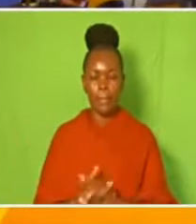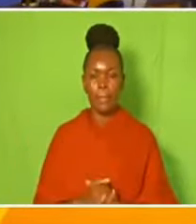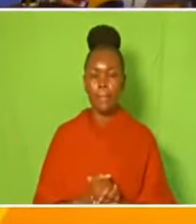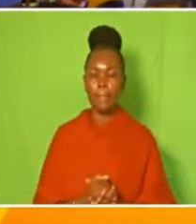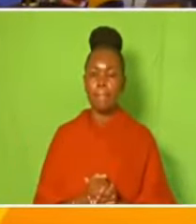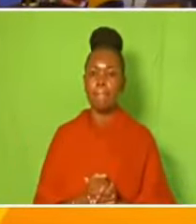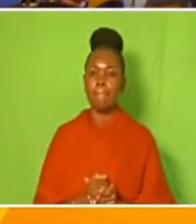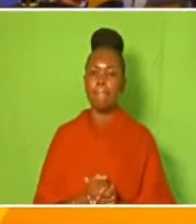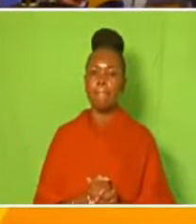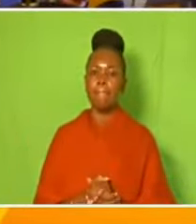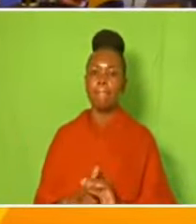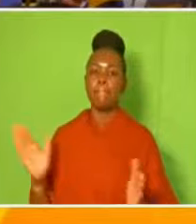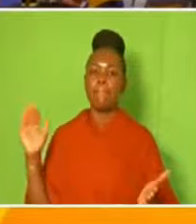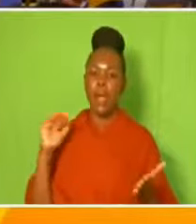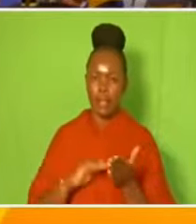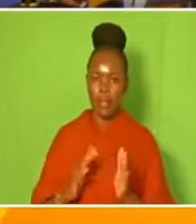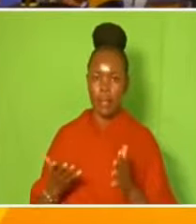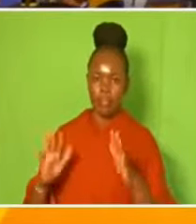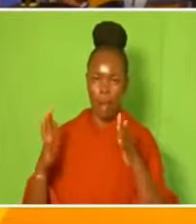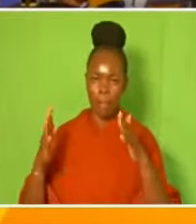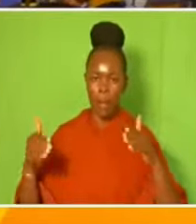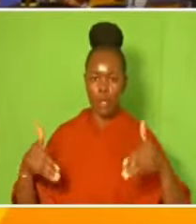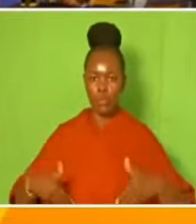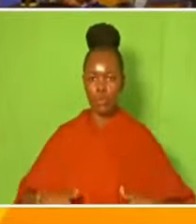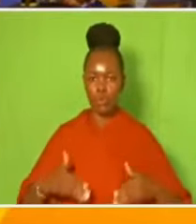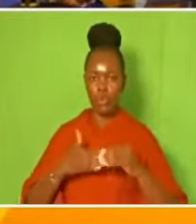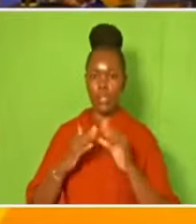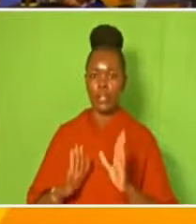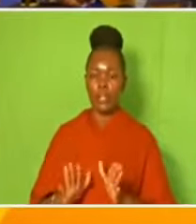Another round of applause to our youth leader.